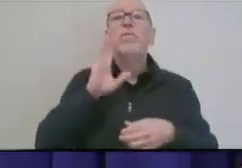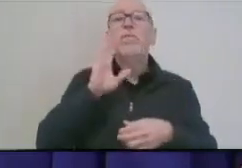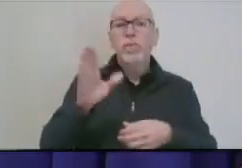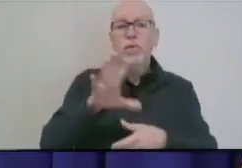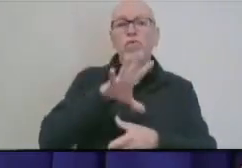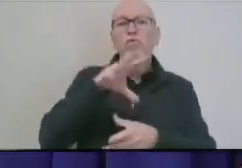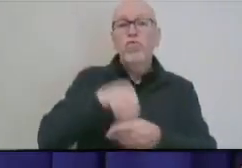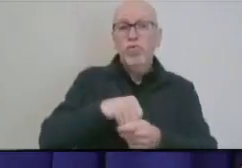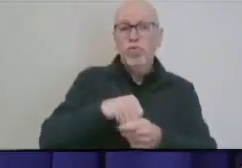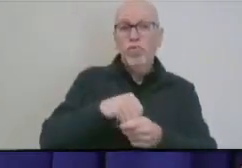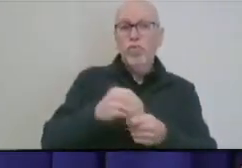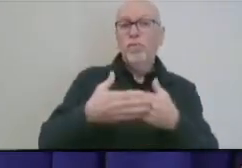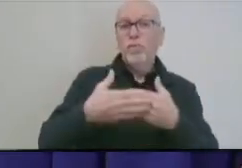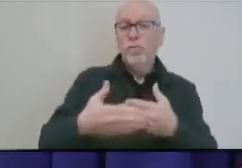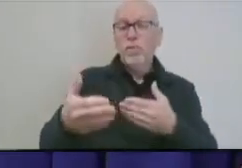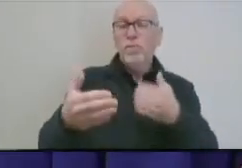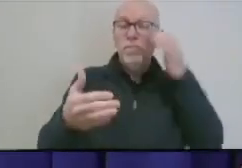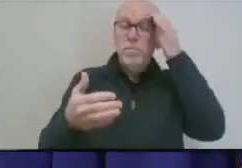going forward